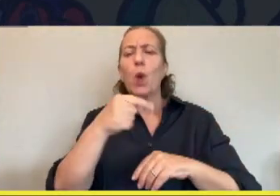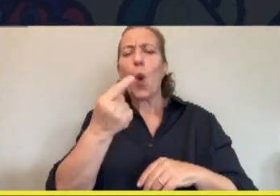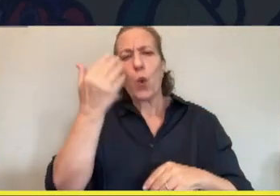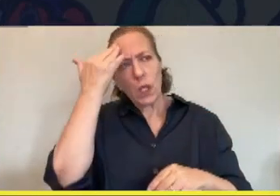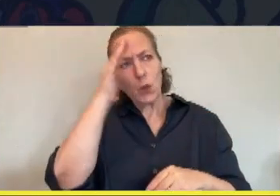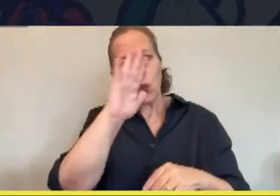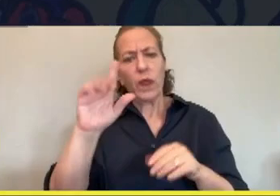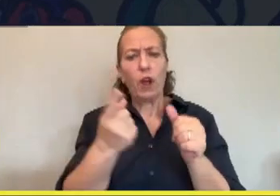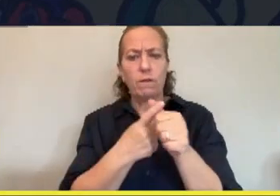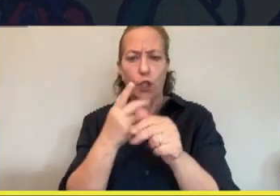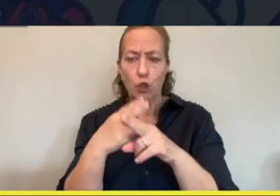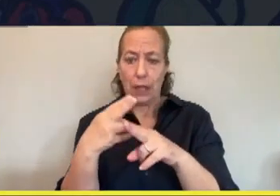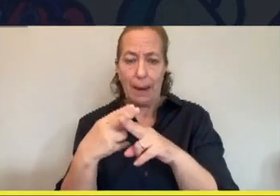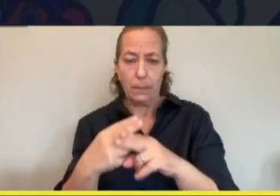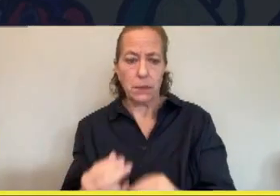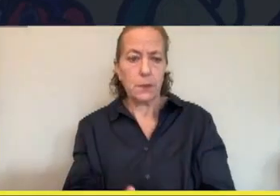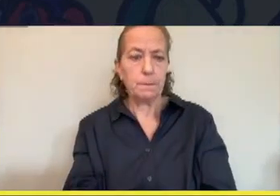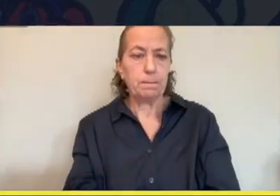Next slide.